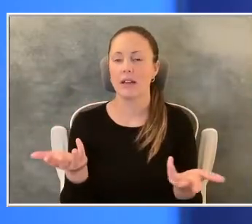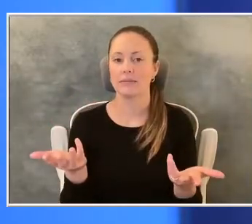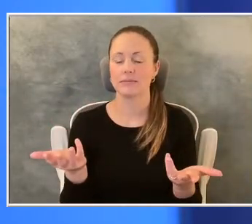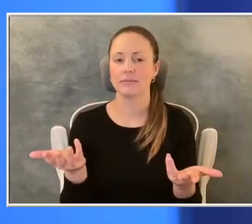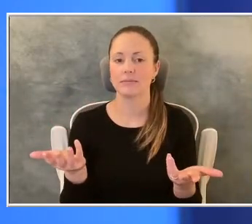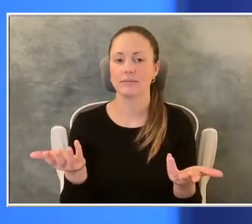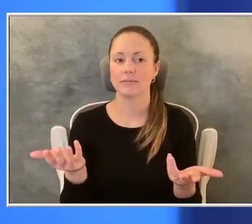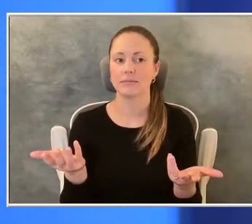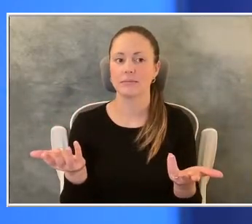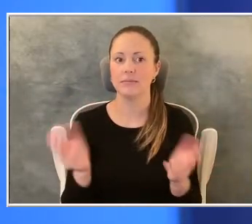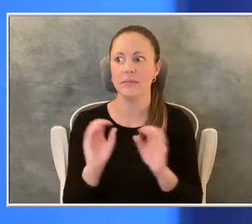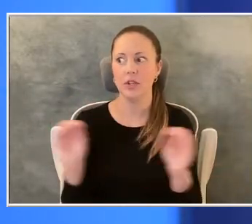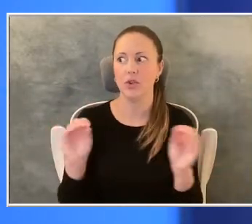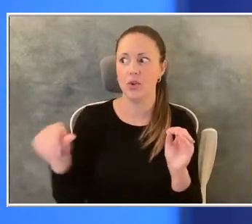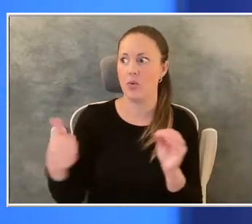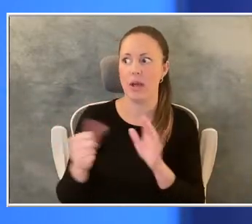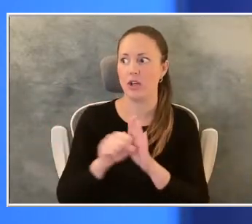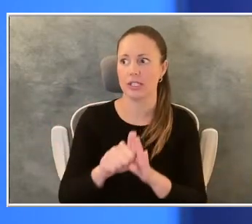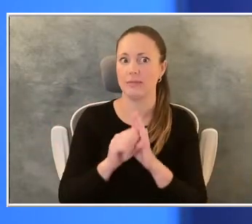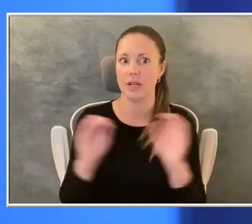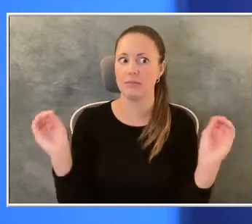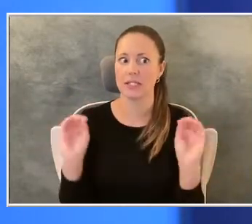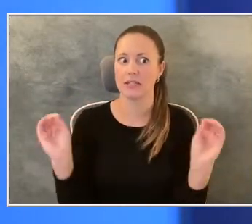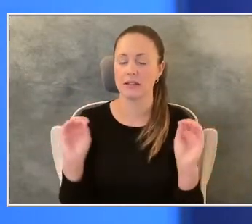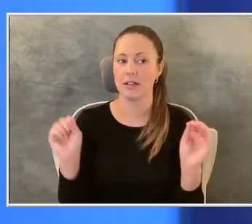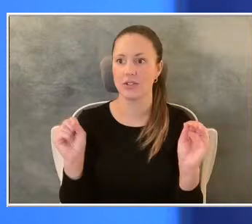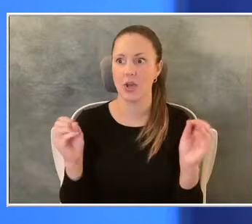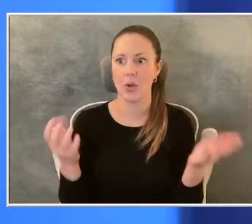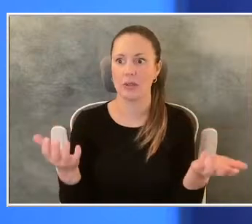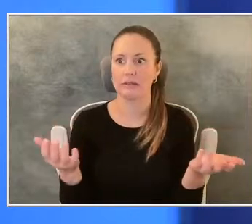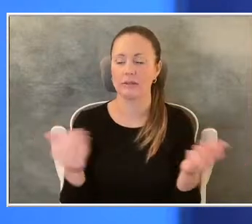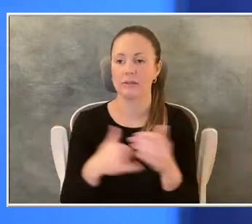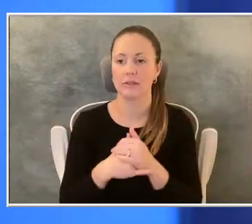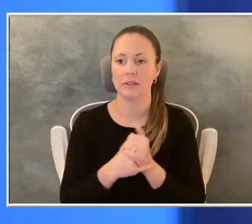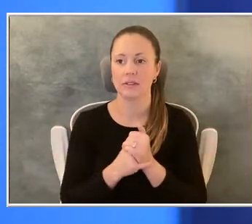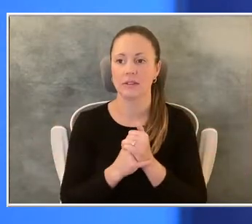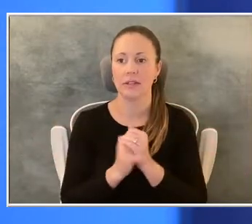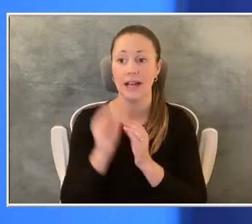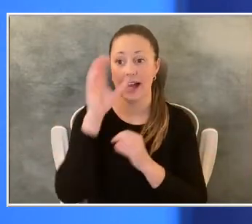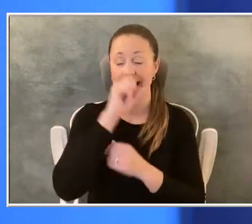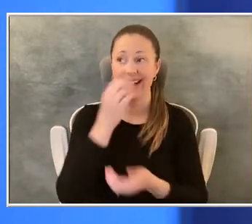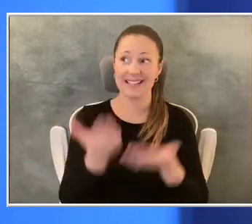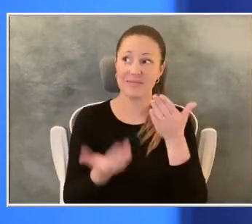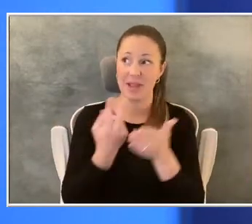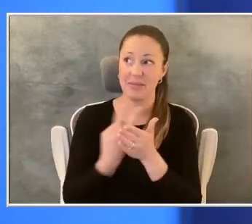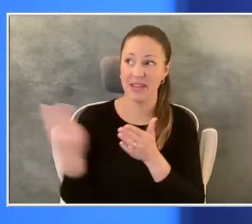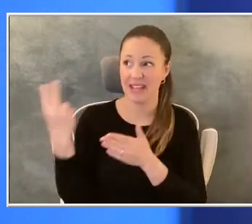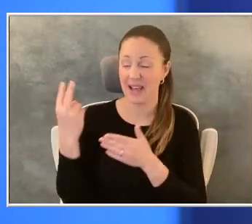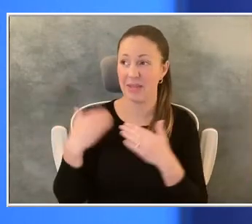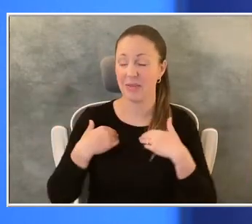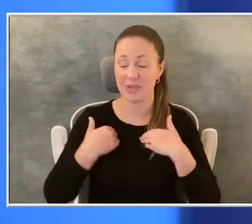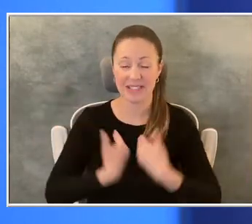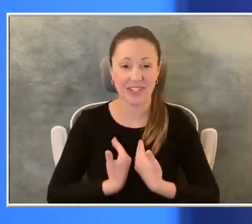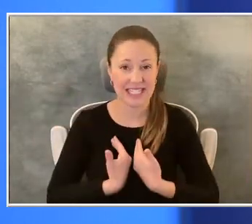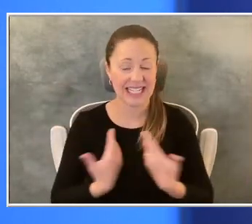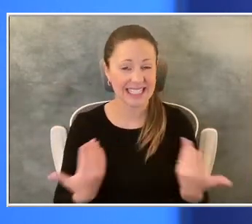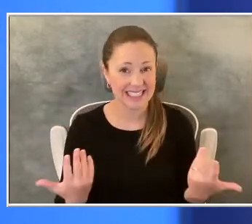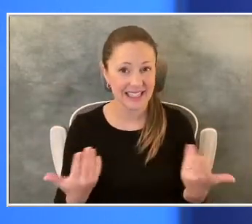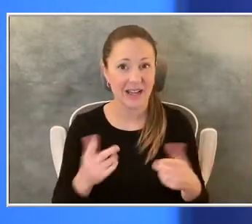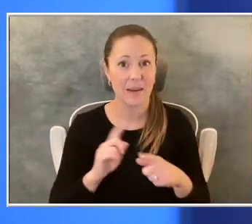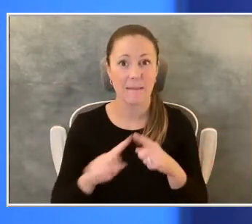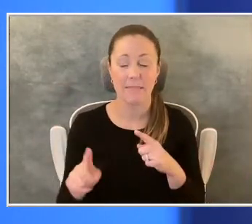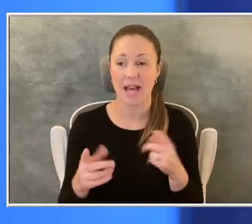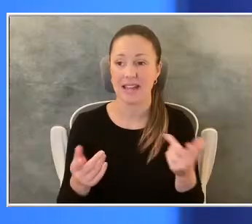other symptoms. I don't. I guess maybe looking back, maybe a little fatigued, but looking back, I